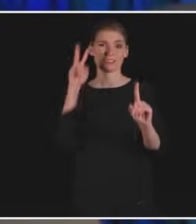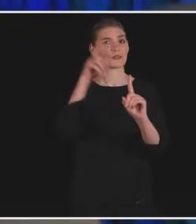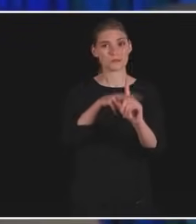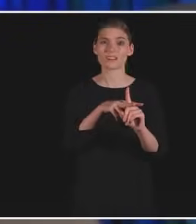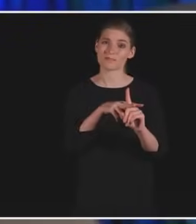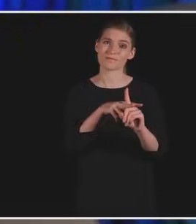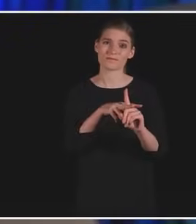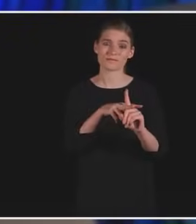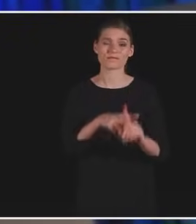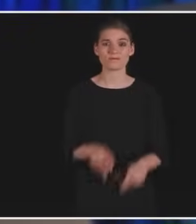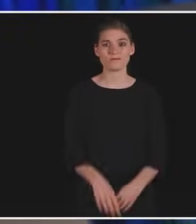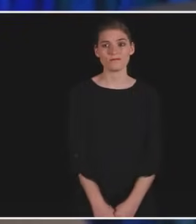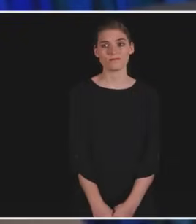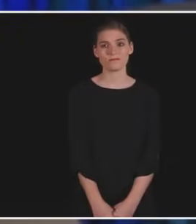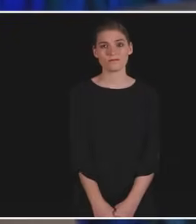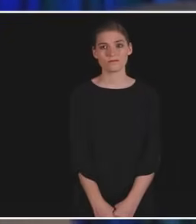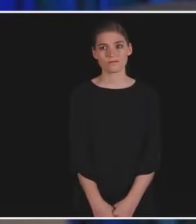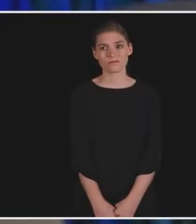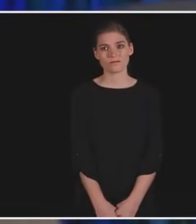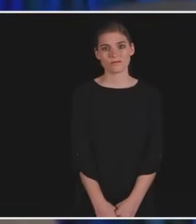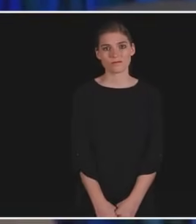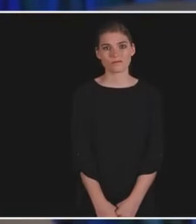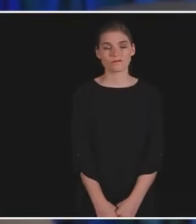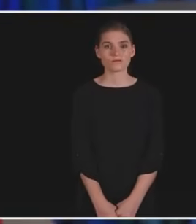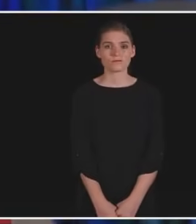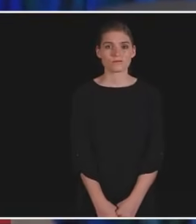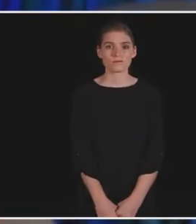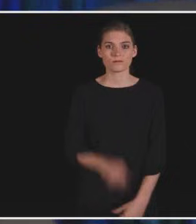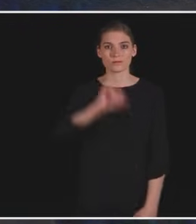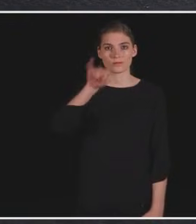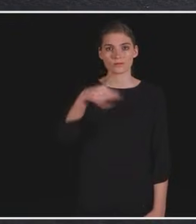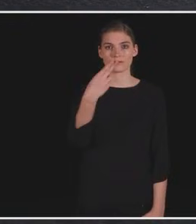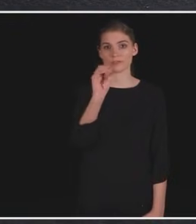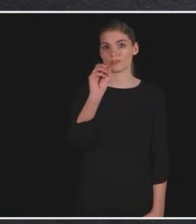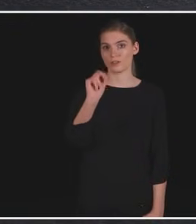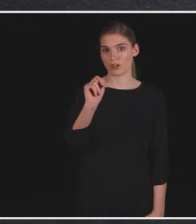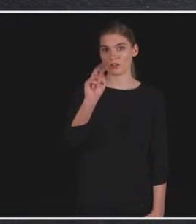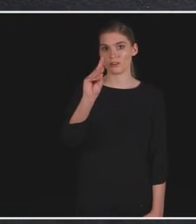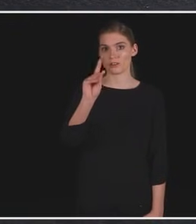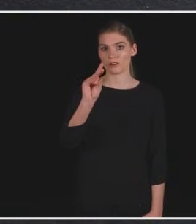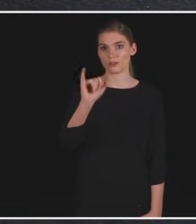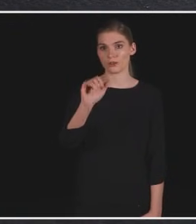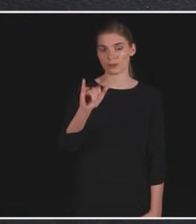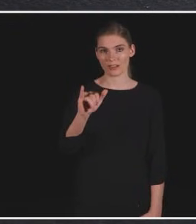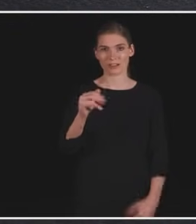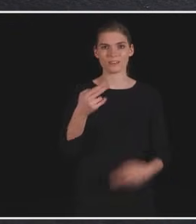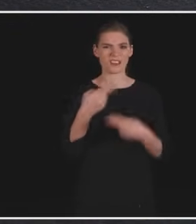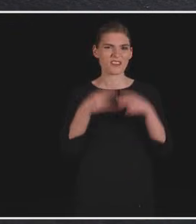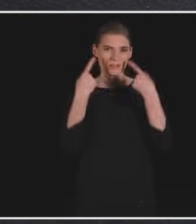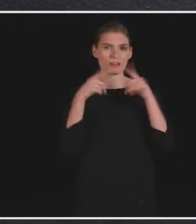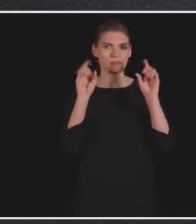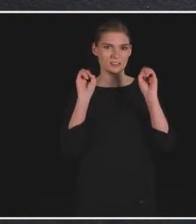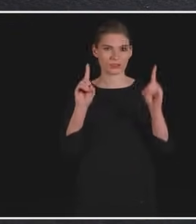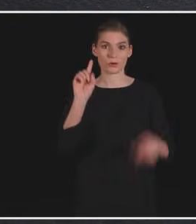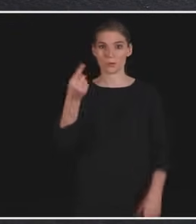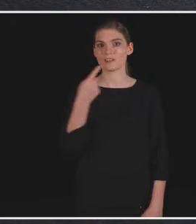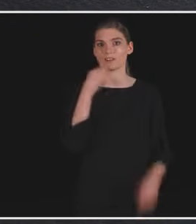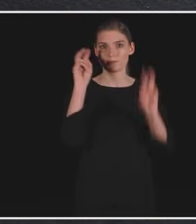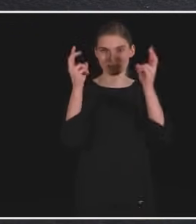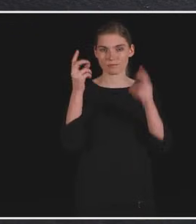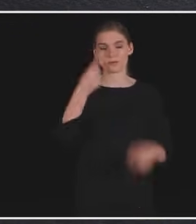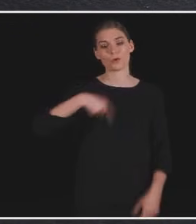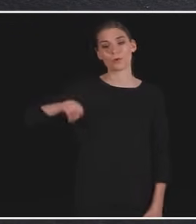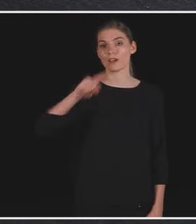they're rarely given the chance to apply them. John Dewey, often regarded as the father of education, once